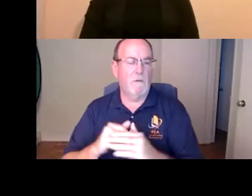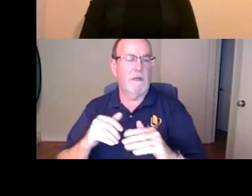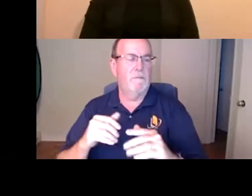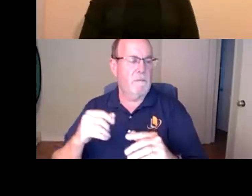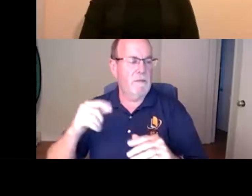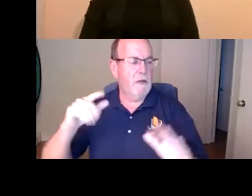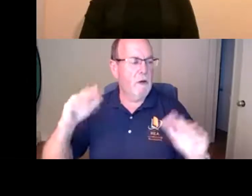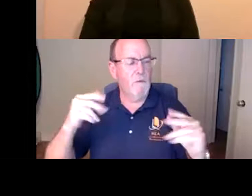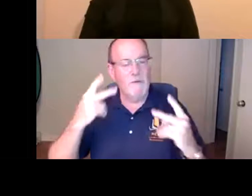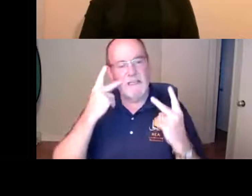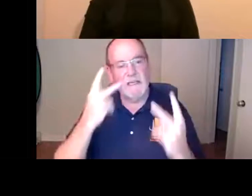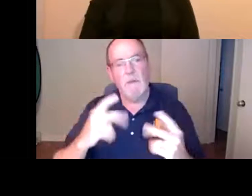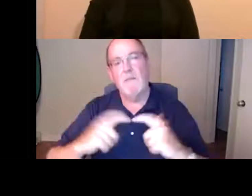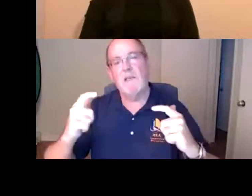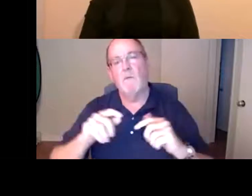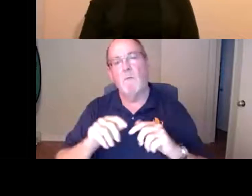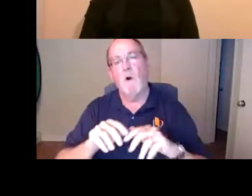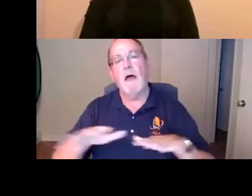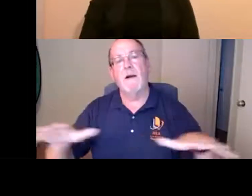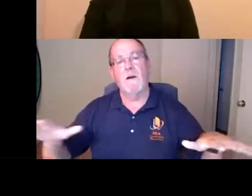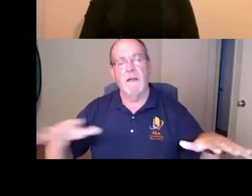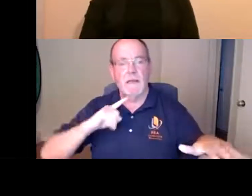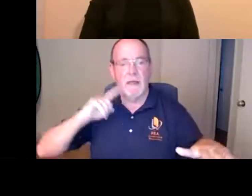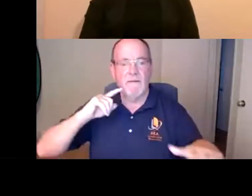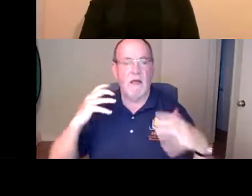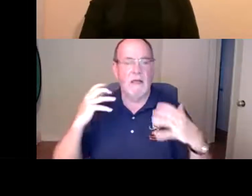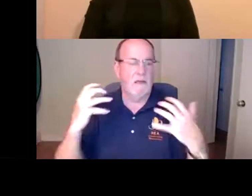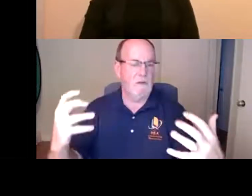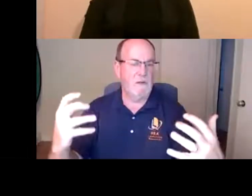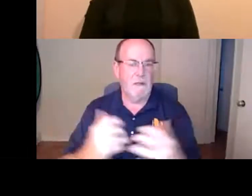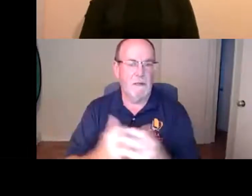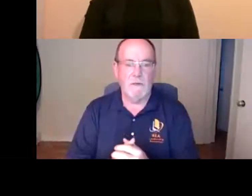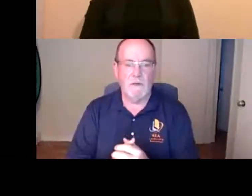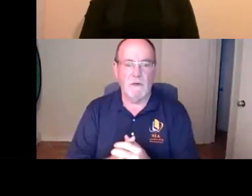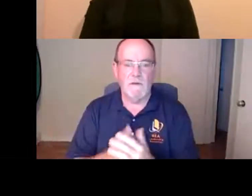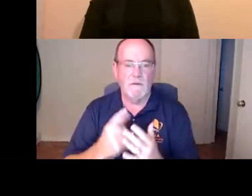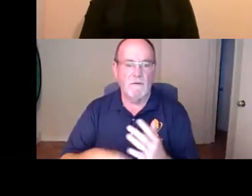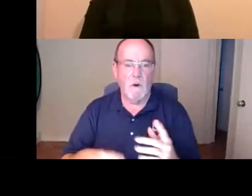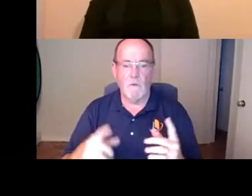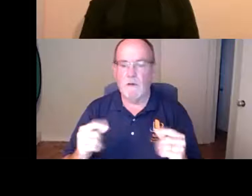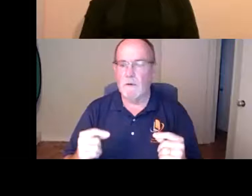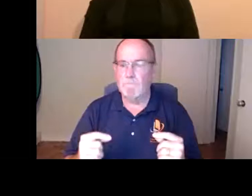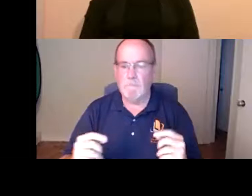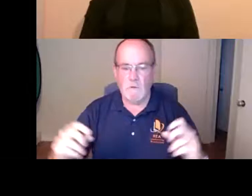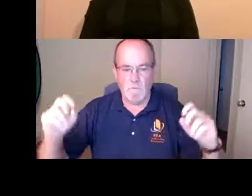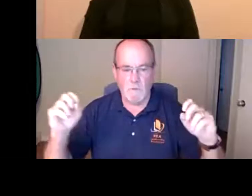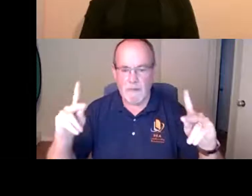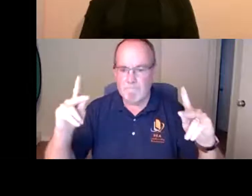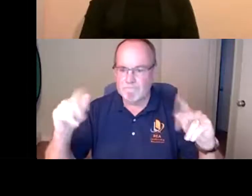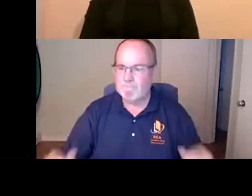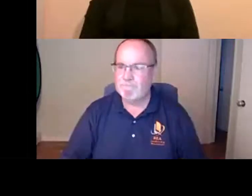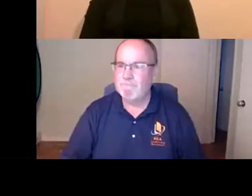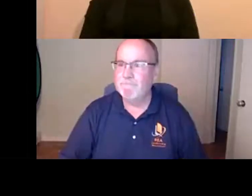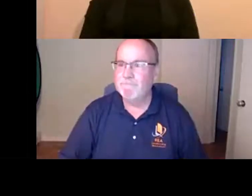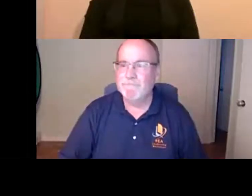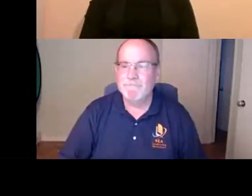we'll really, I hope, will be seen by a much broader deaf audience in terms of what we're doing. Okay.